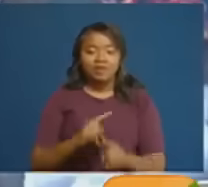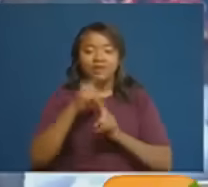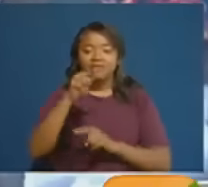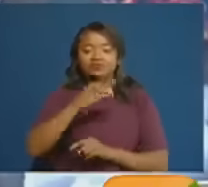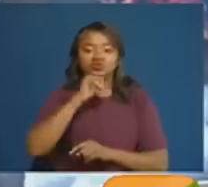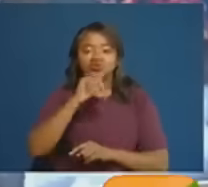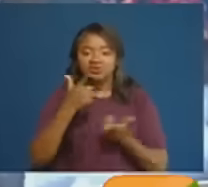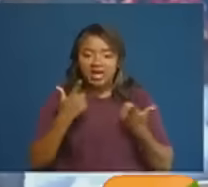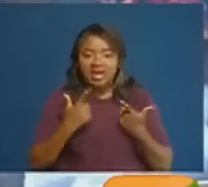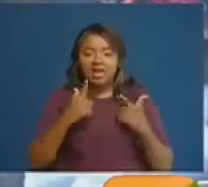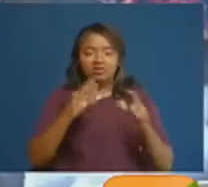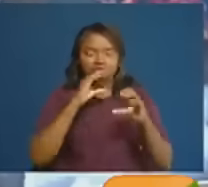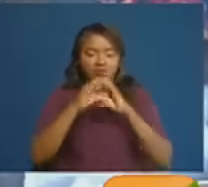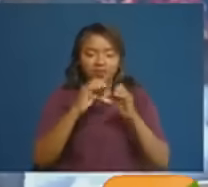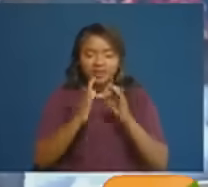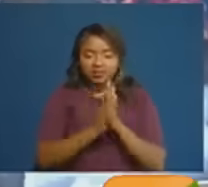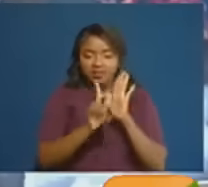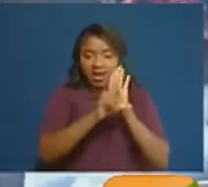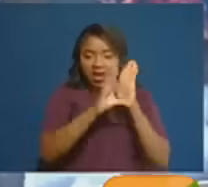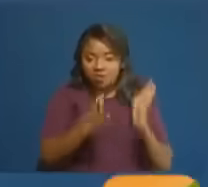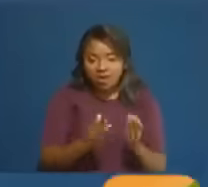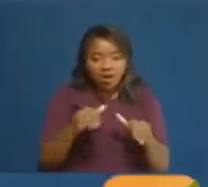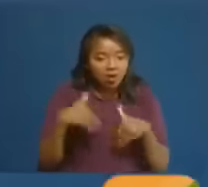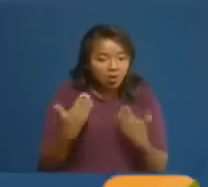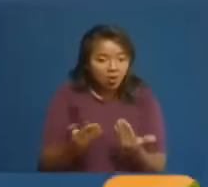family members. Some